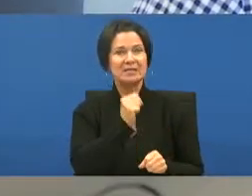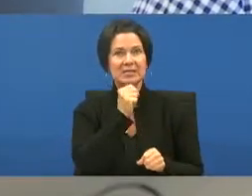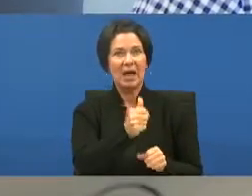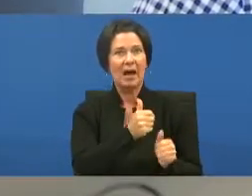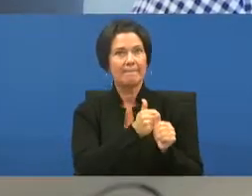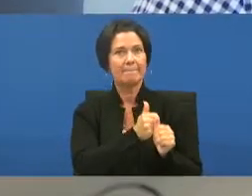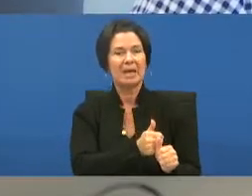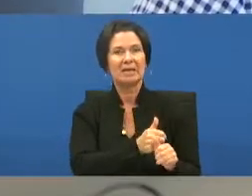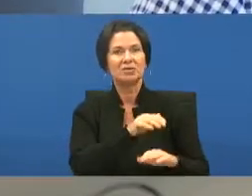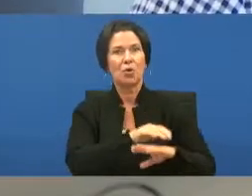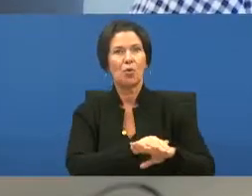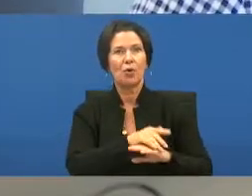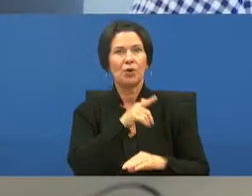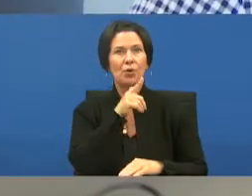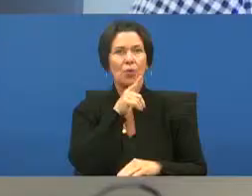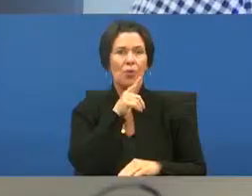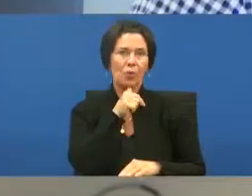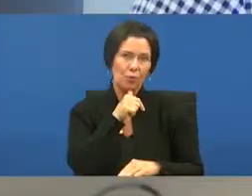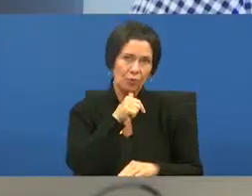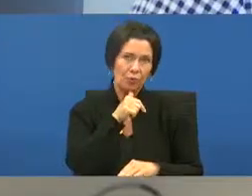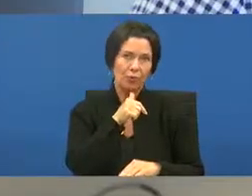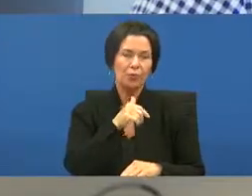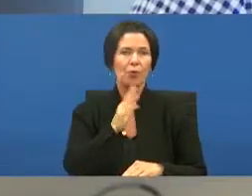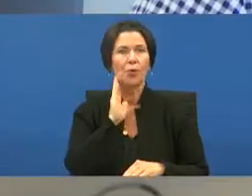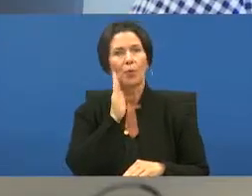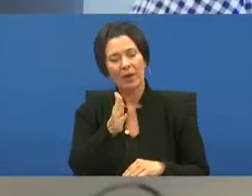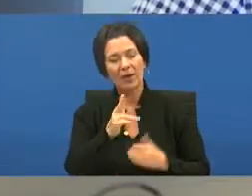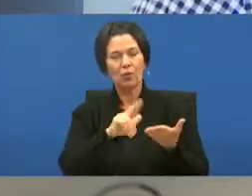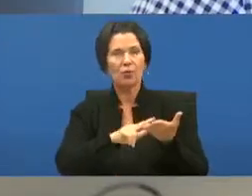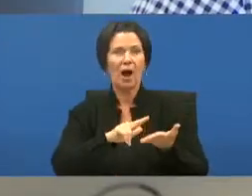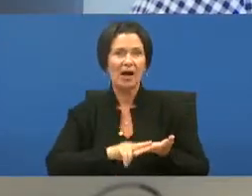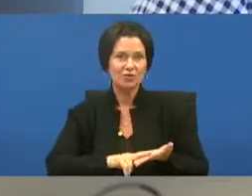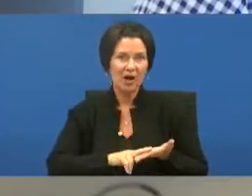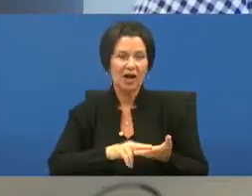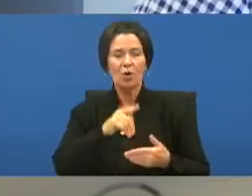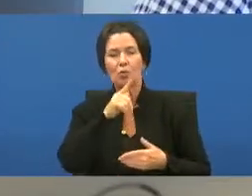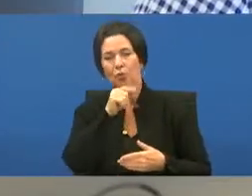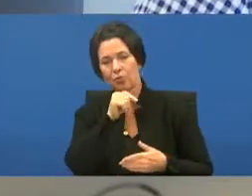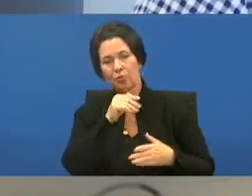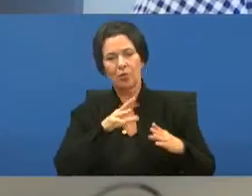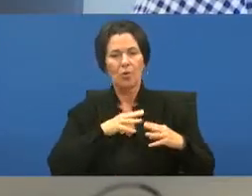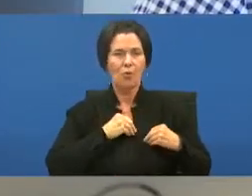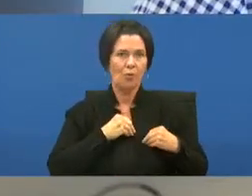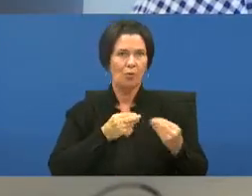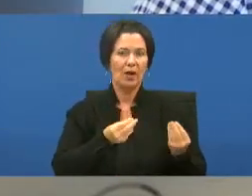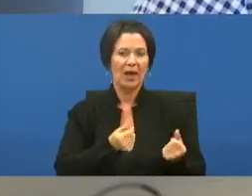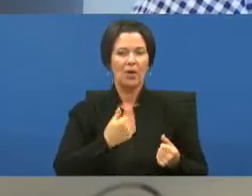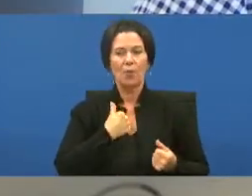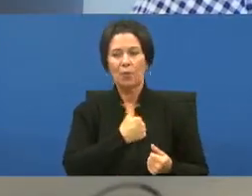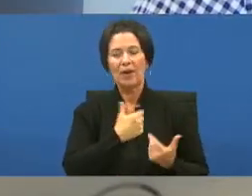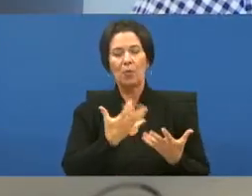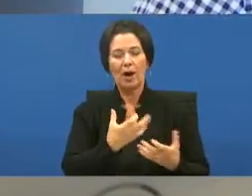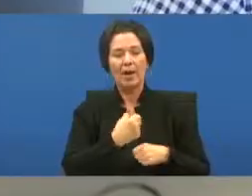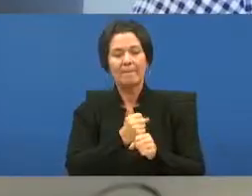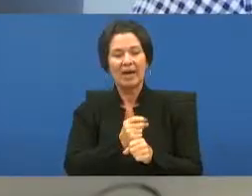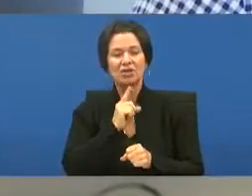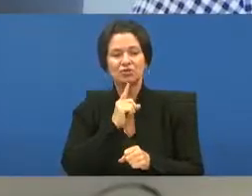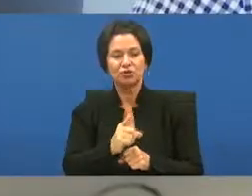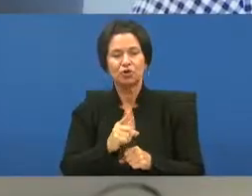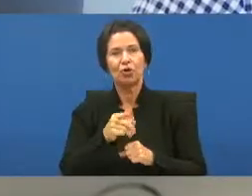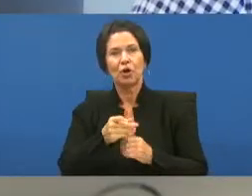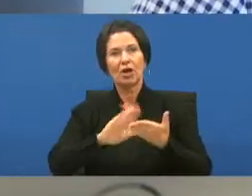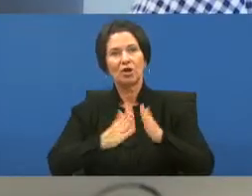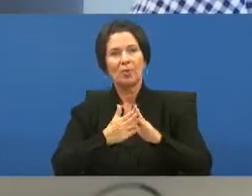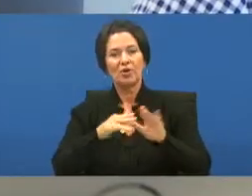on, who potentially be contracted out to, who the owner of the land. We just want to make sure the community stays consistent